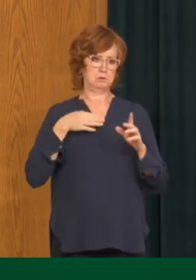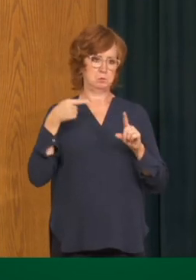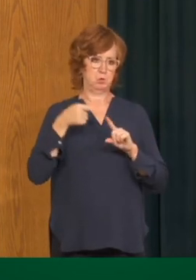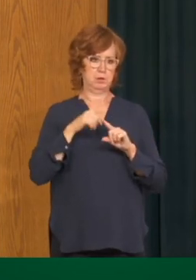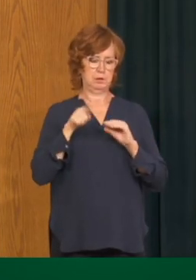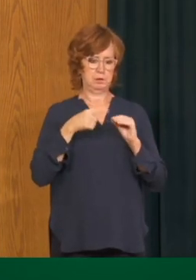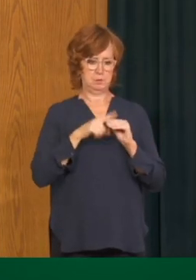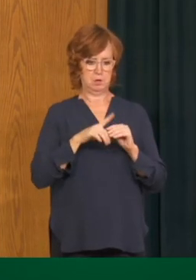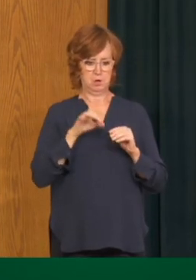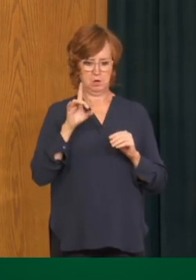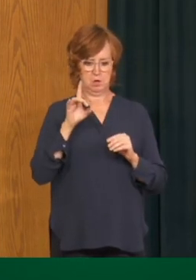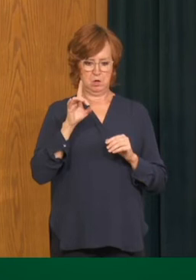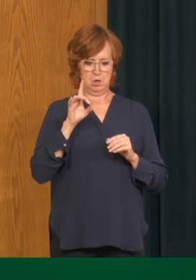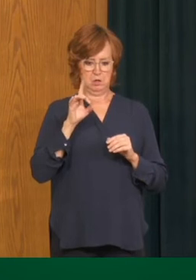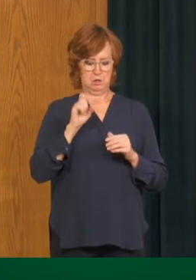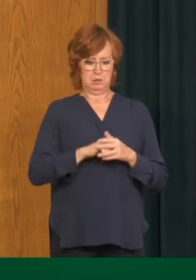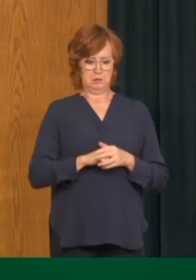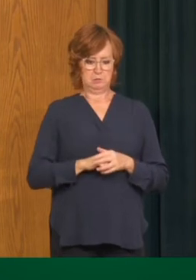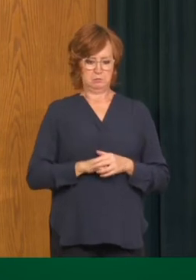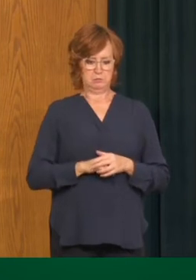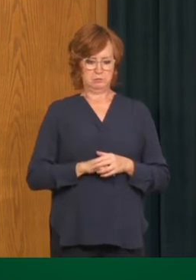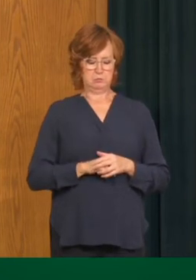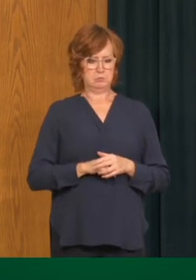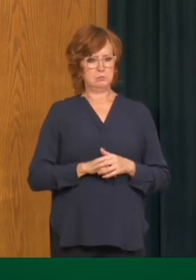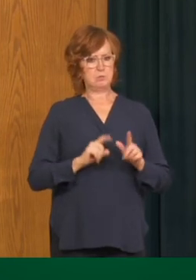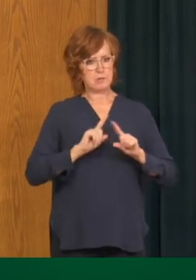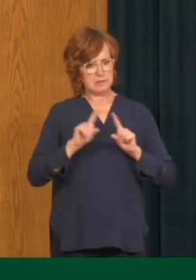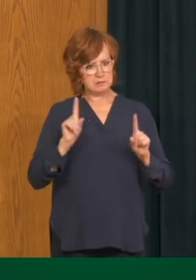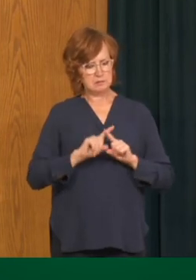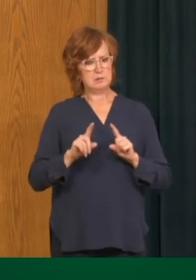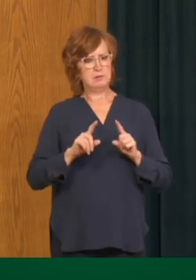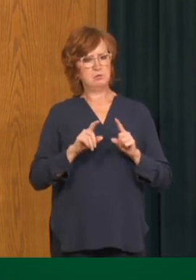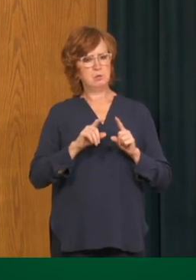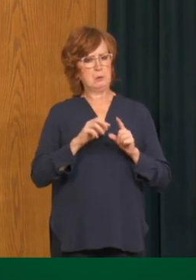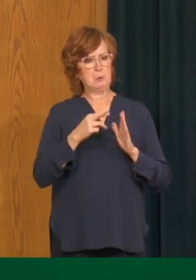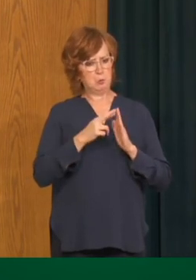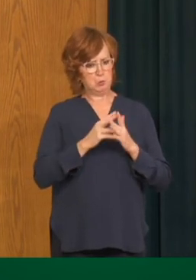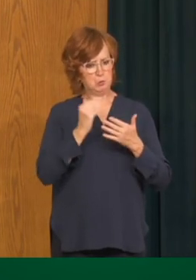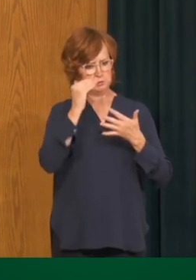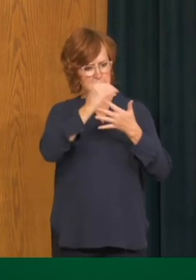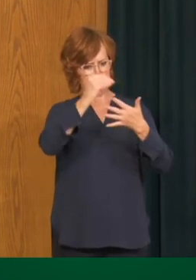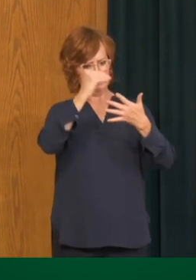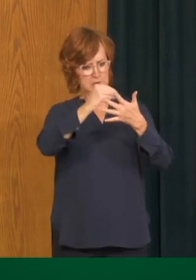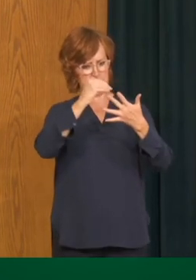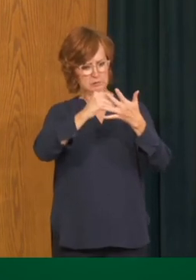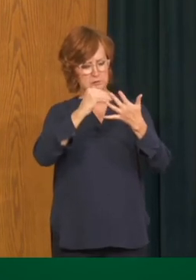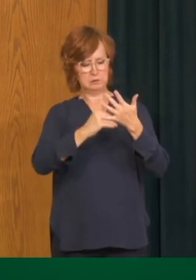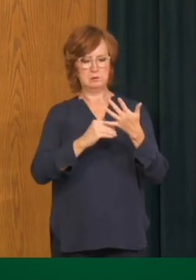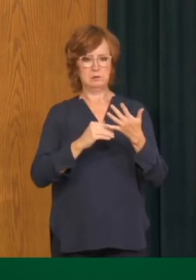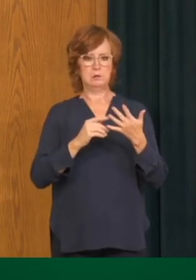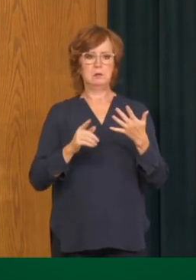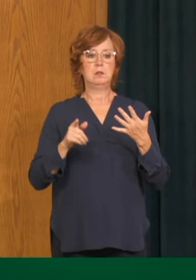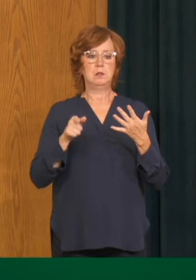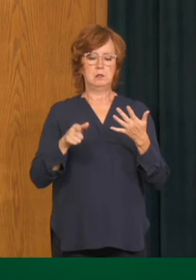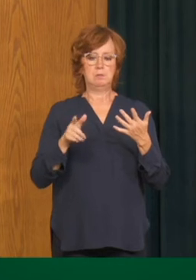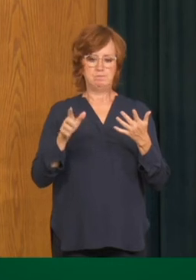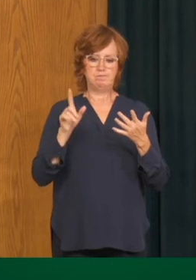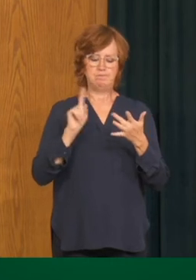I'm finished, probably correct me on a number of items, but this is why we have opened up a level 2